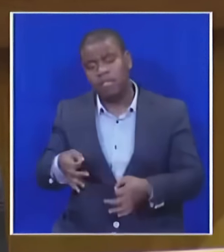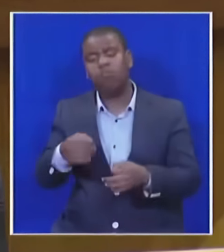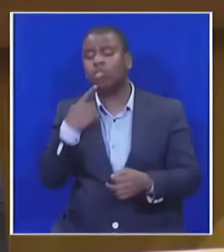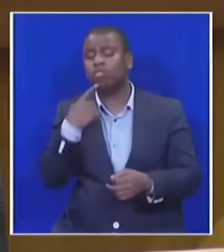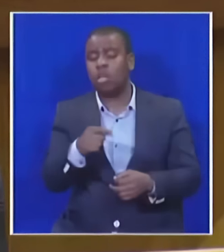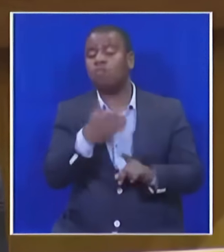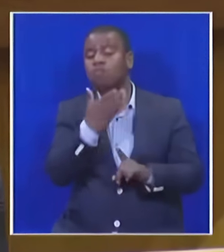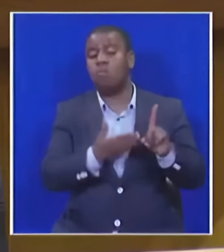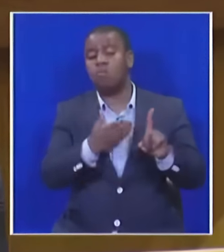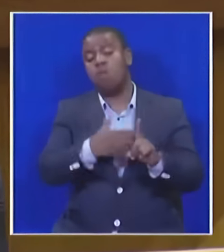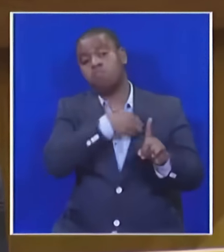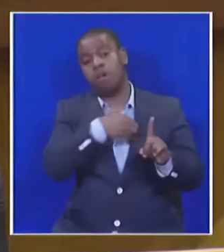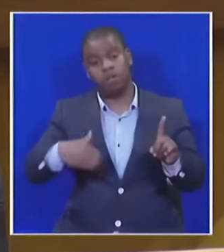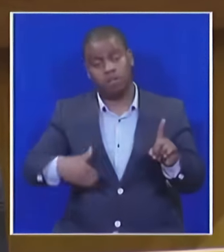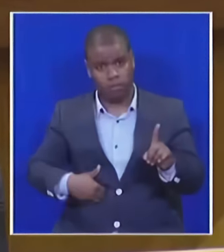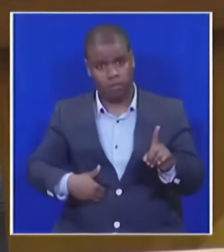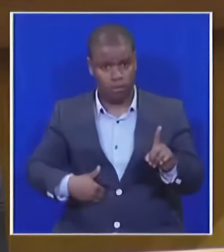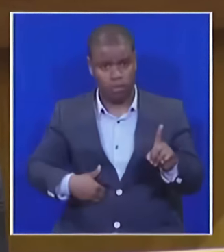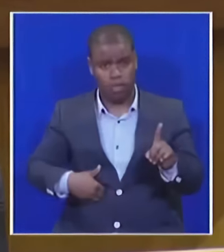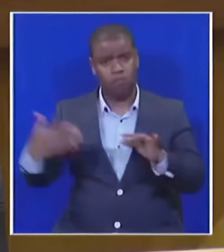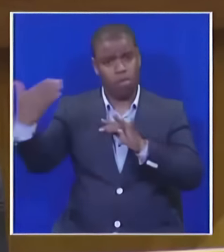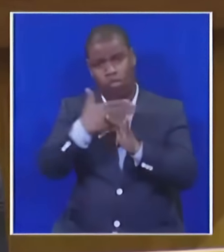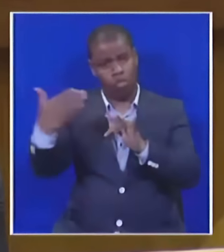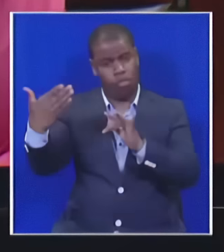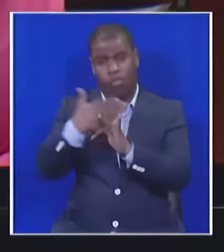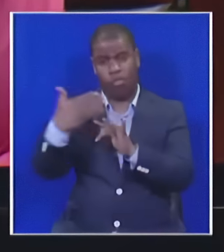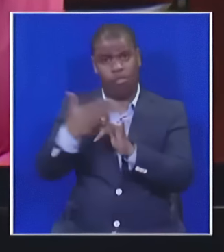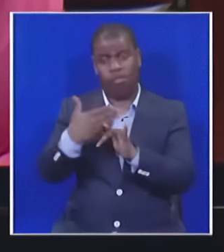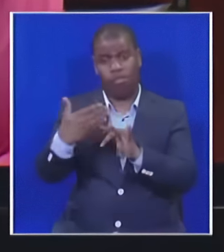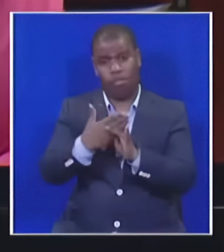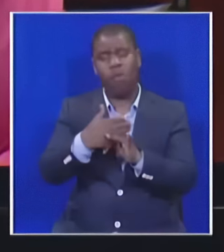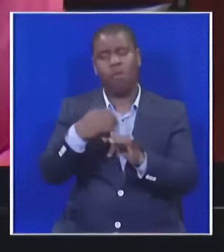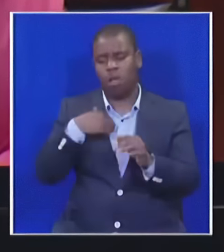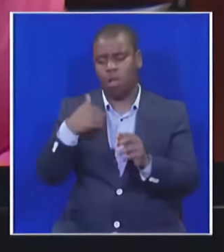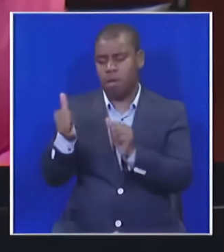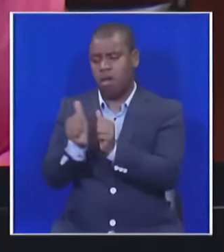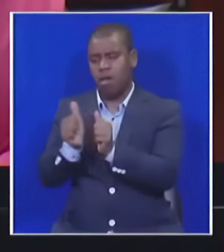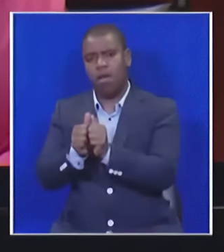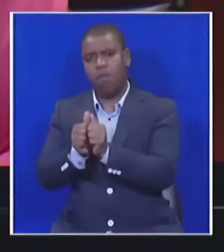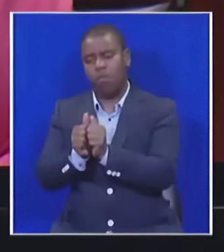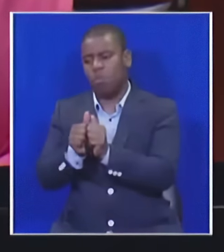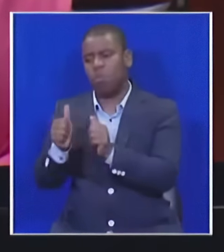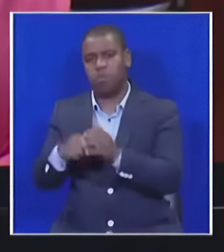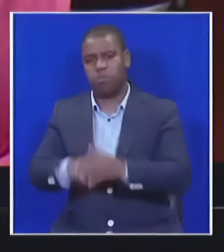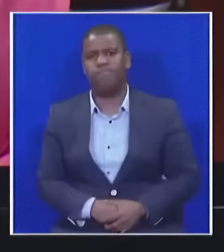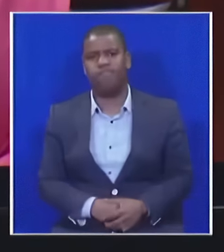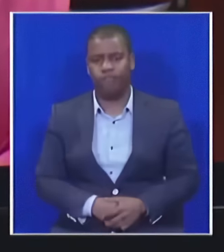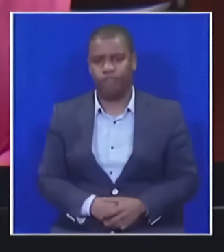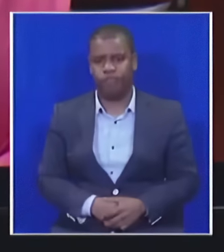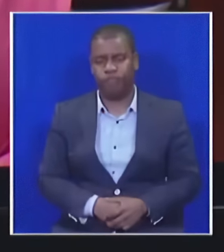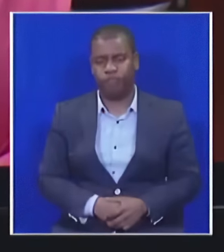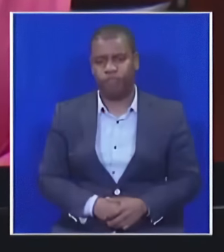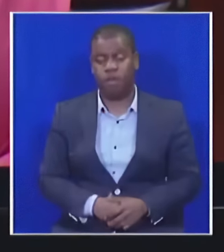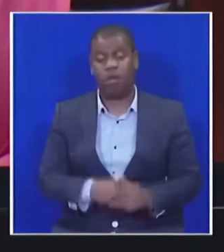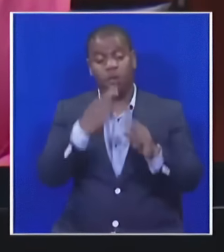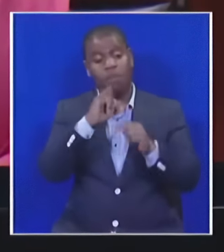president Honorable is not member. interested in Point SAA of Honorable order. going in Malema. partnership Point with of Honorable order, Emirates. Chair. Malema,